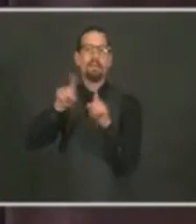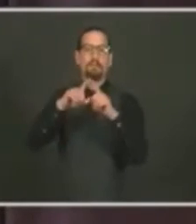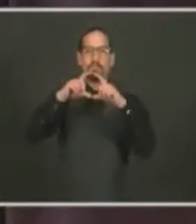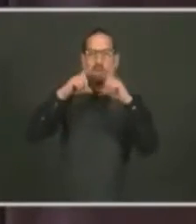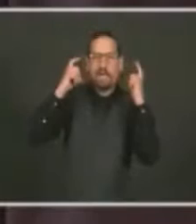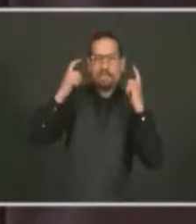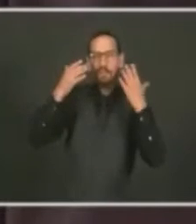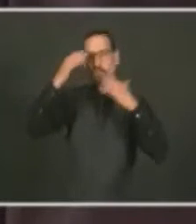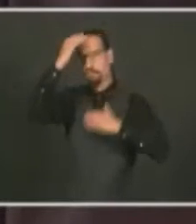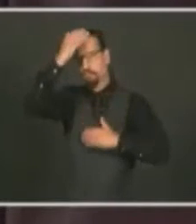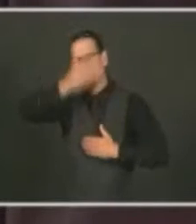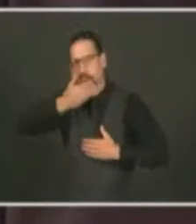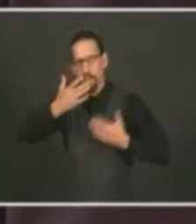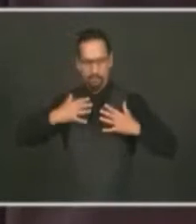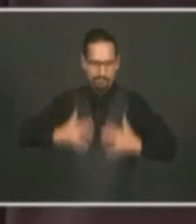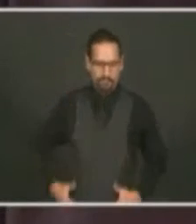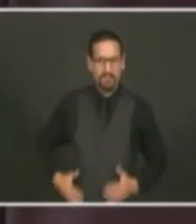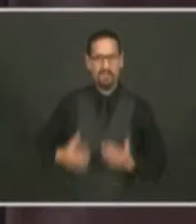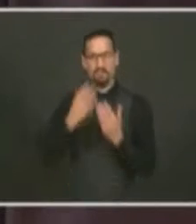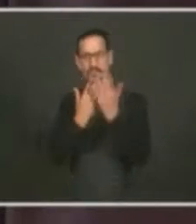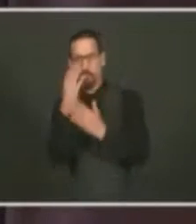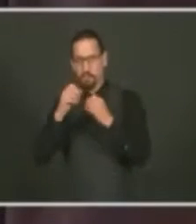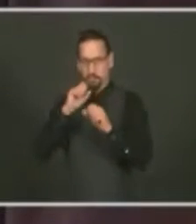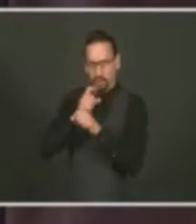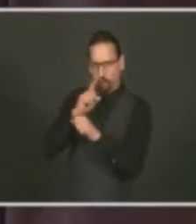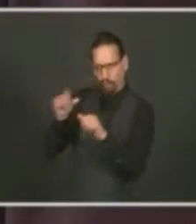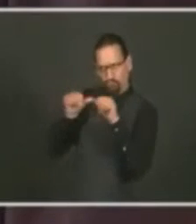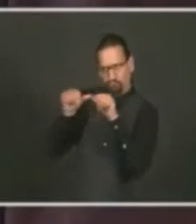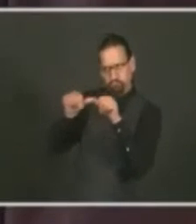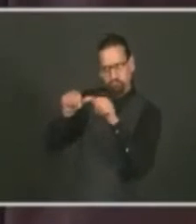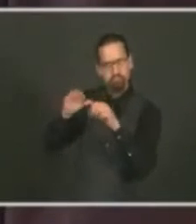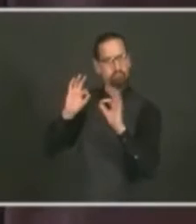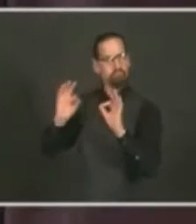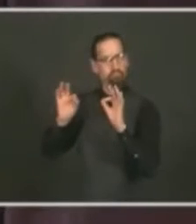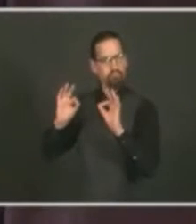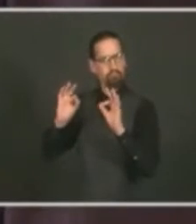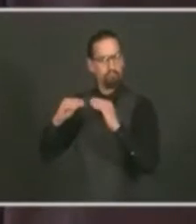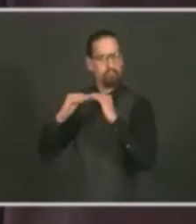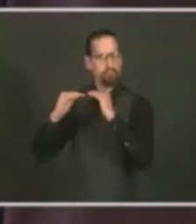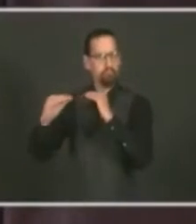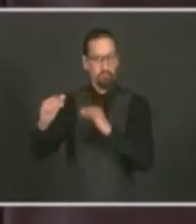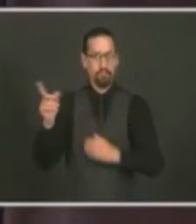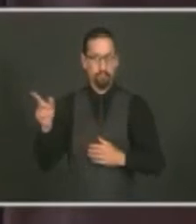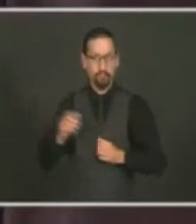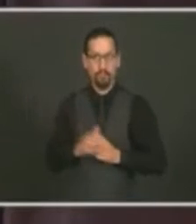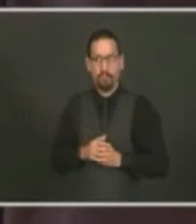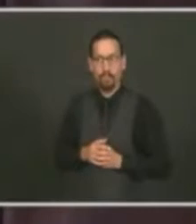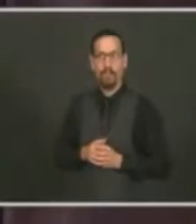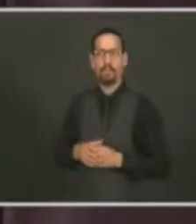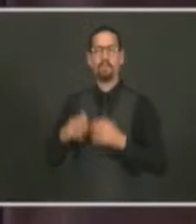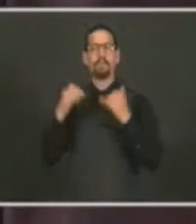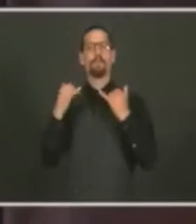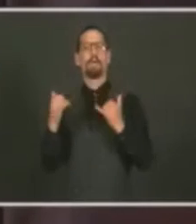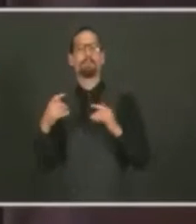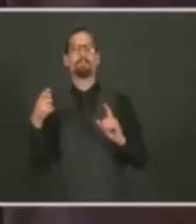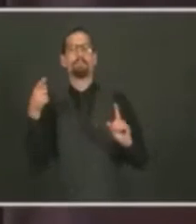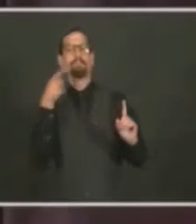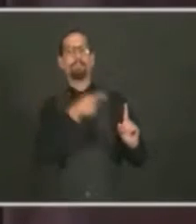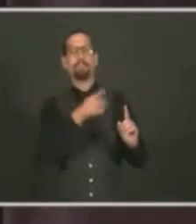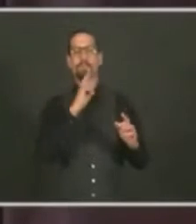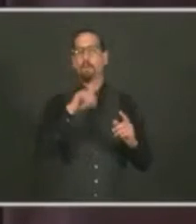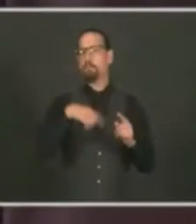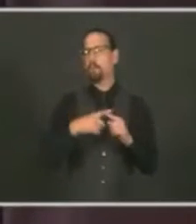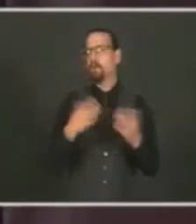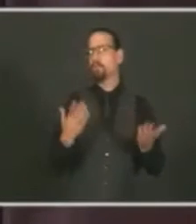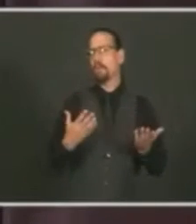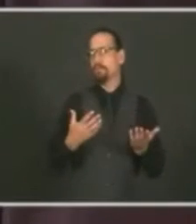on the weekend report and what we saw in our business inspections over the past week. And of course, I want to thank the inspectors at the